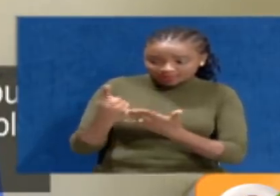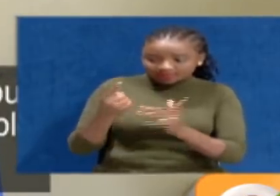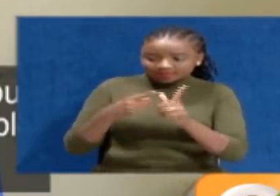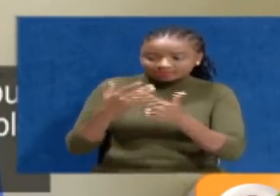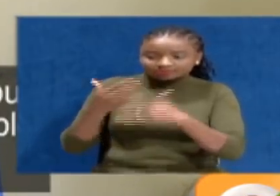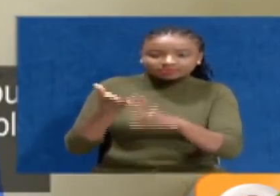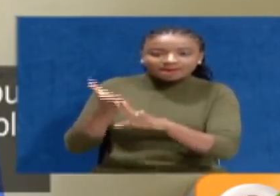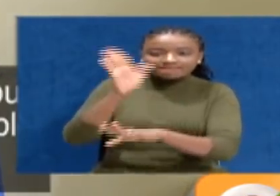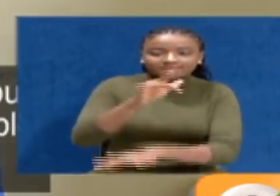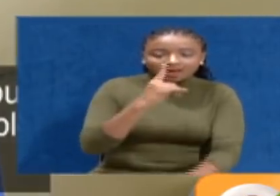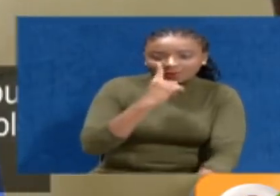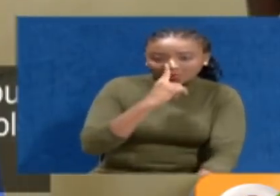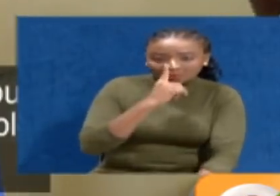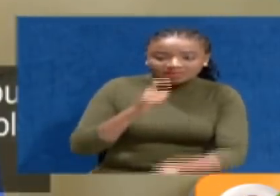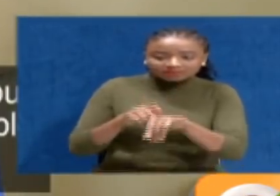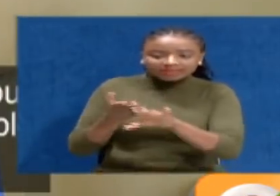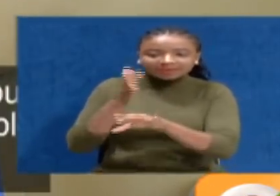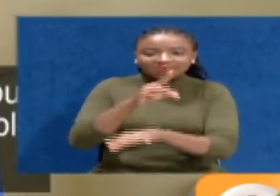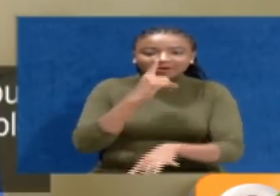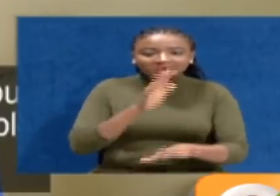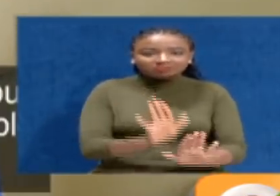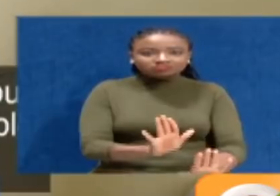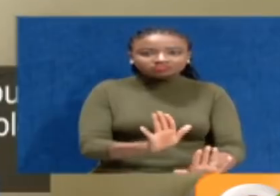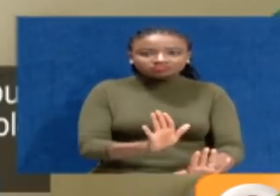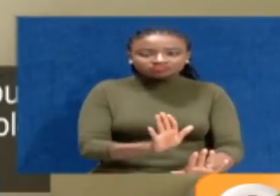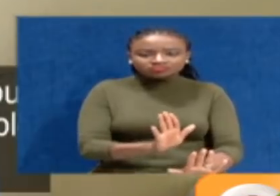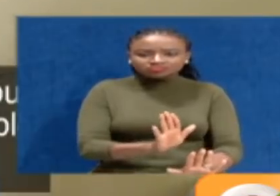Nikarudi nyumbani. Nikakuja nikakaa nyumbani